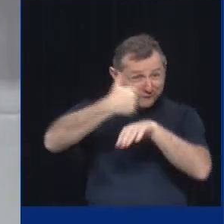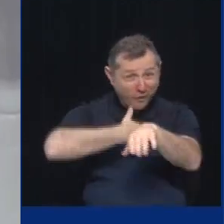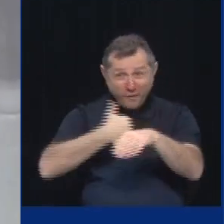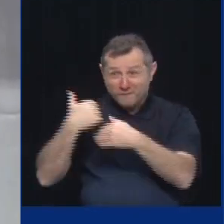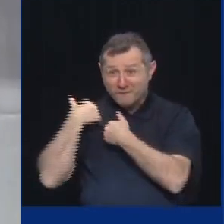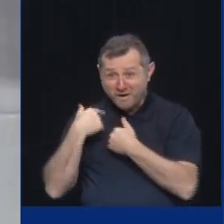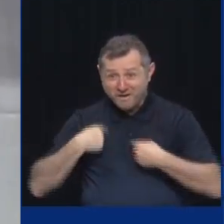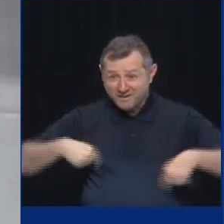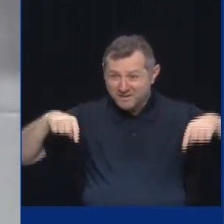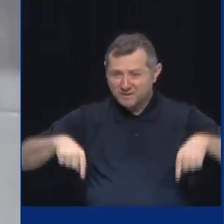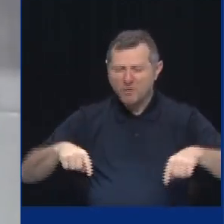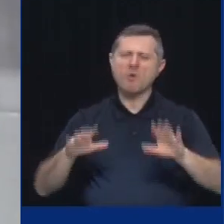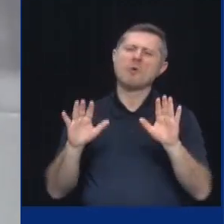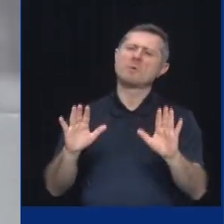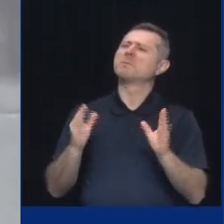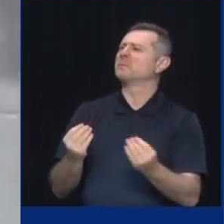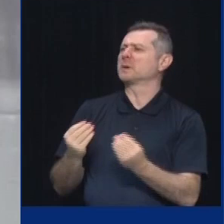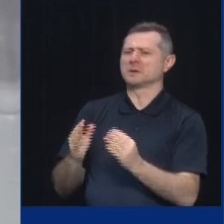Ignorant,